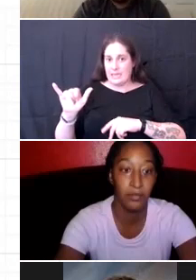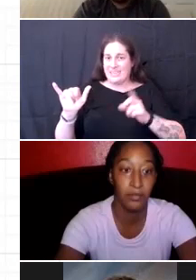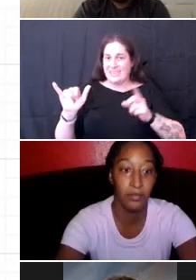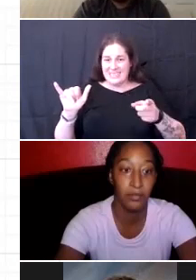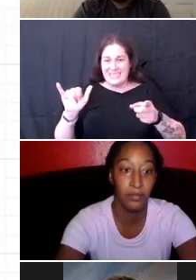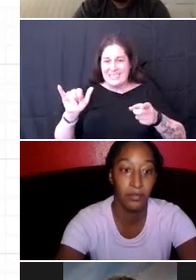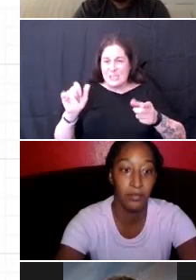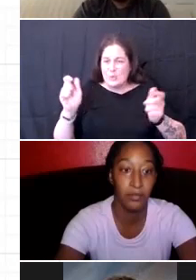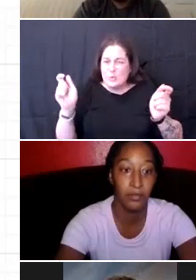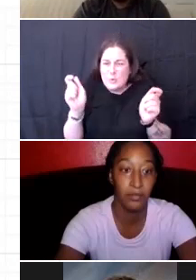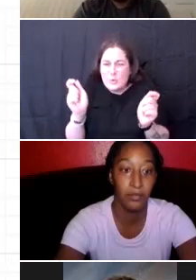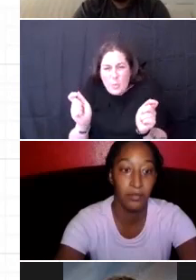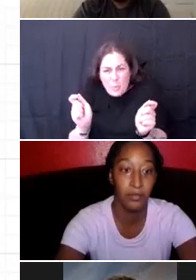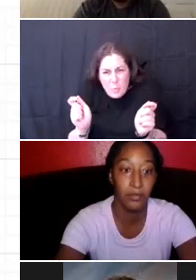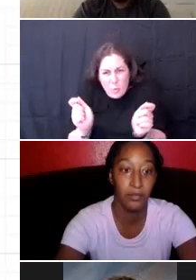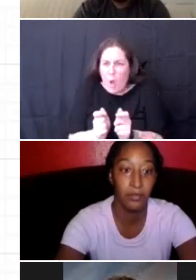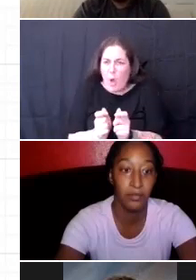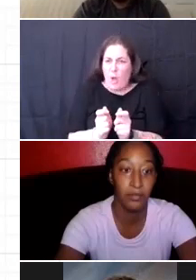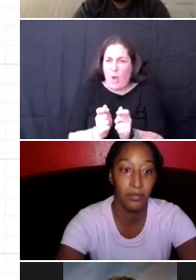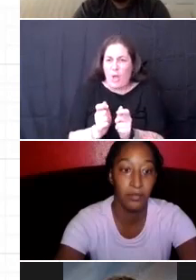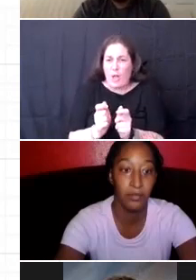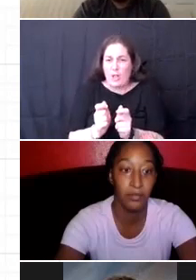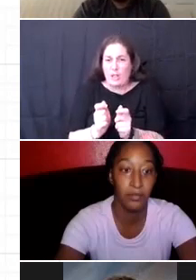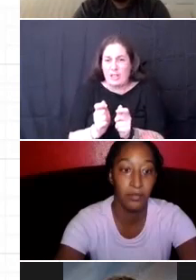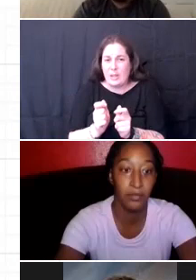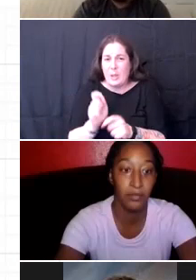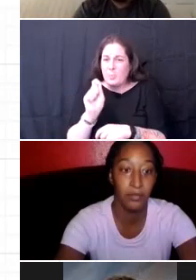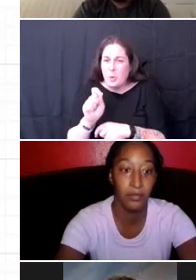times 10 to the minus 11,